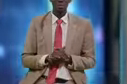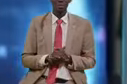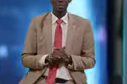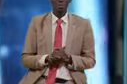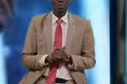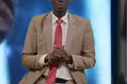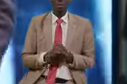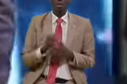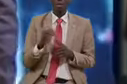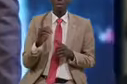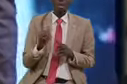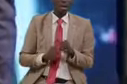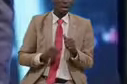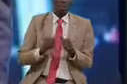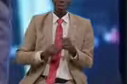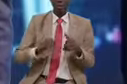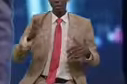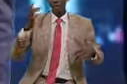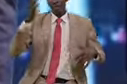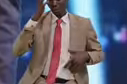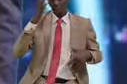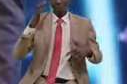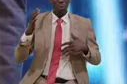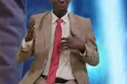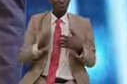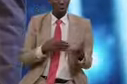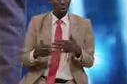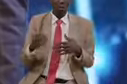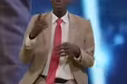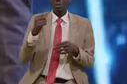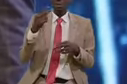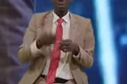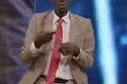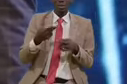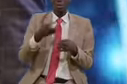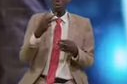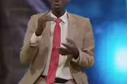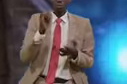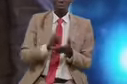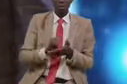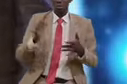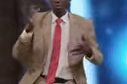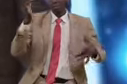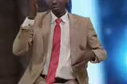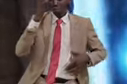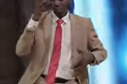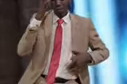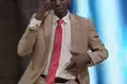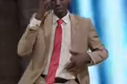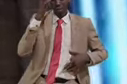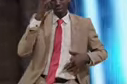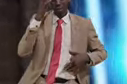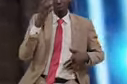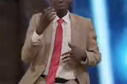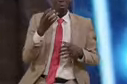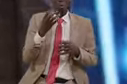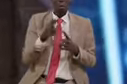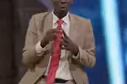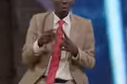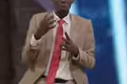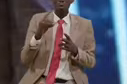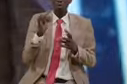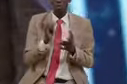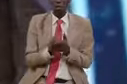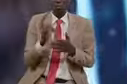Every sickness, whatever the name of the sickness, of the disease, of